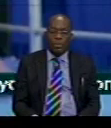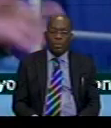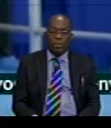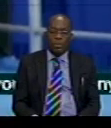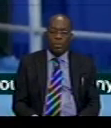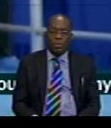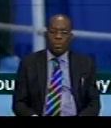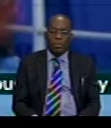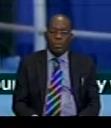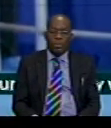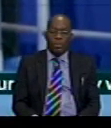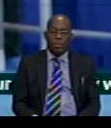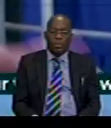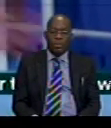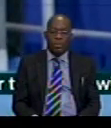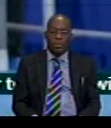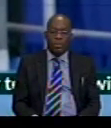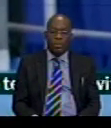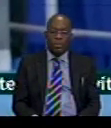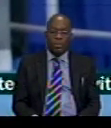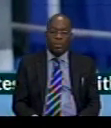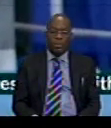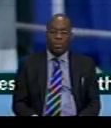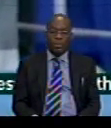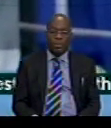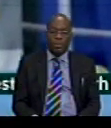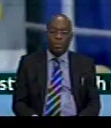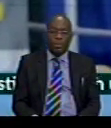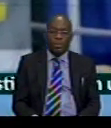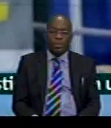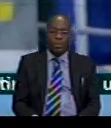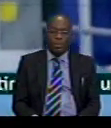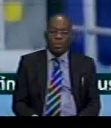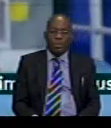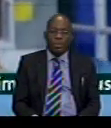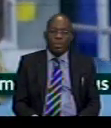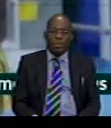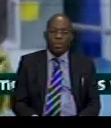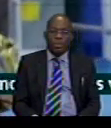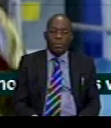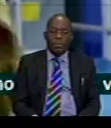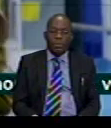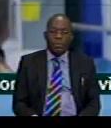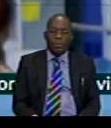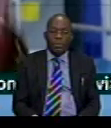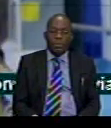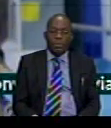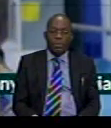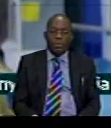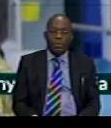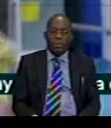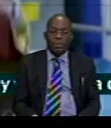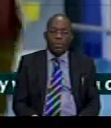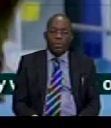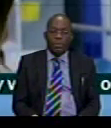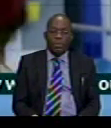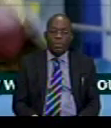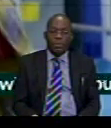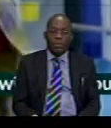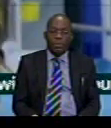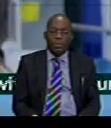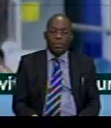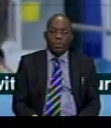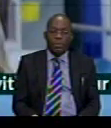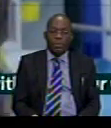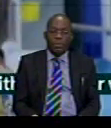Nancy, the new over with the rapper of Muina. Egbia can vamp, you could be ever, be a temple and po. I do la fibu